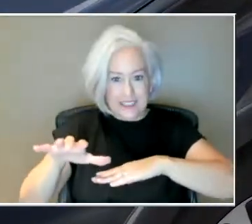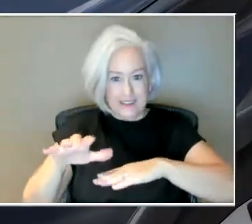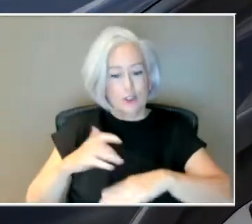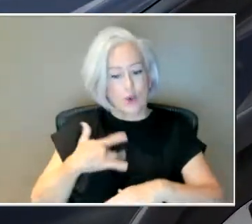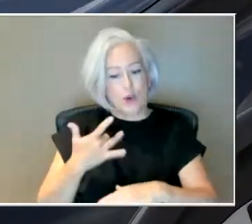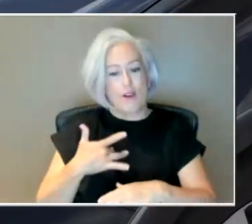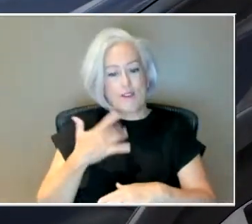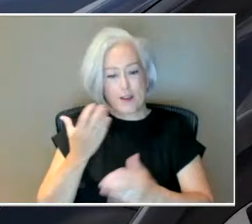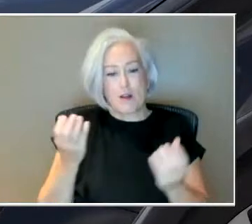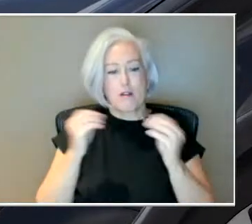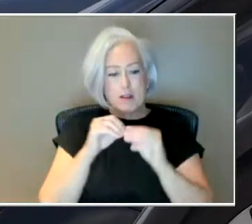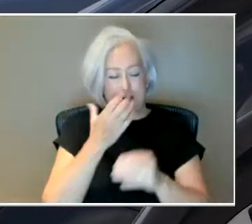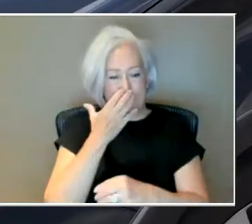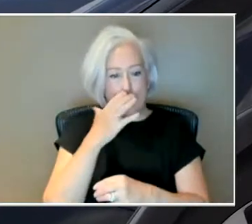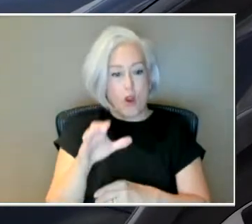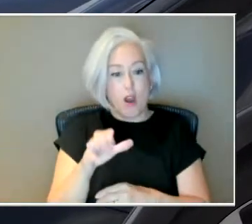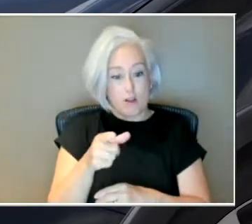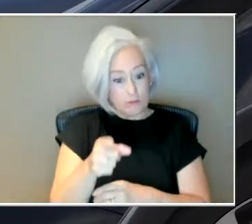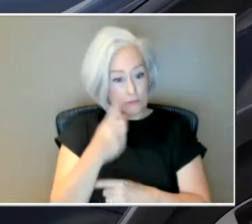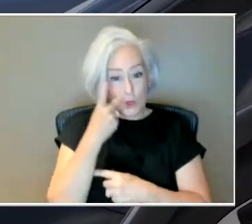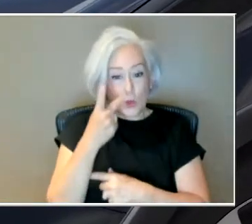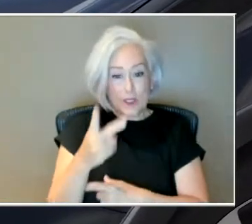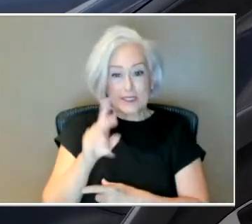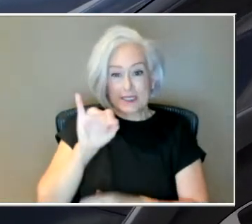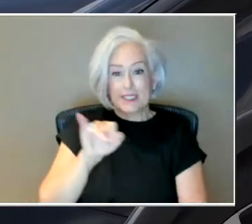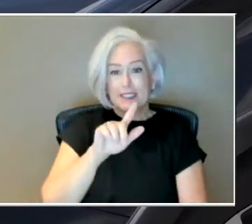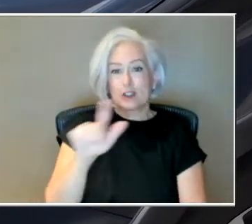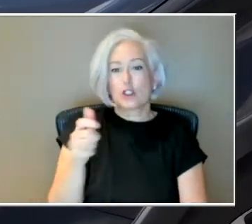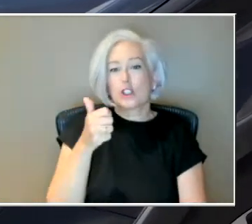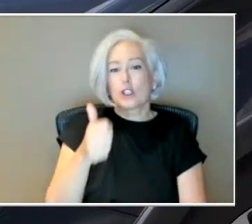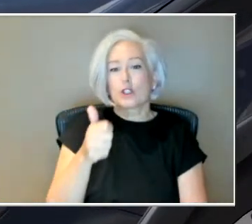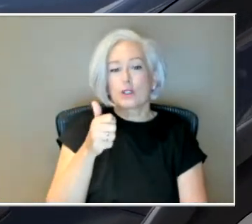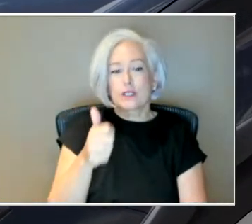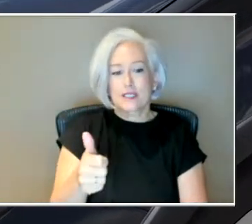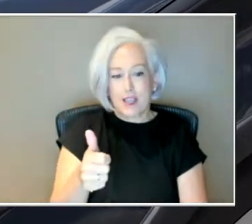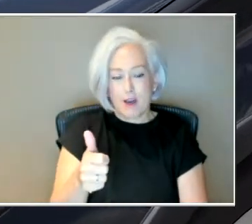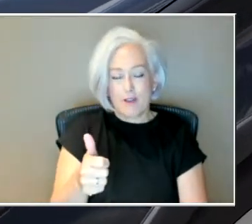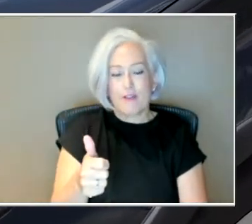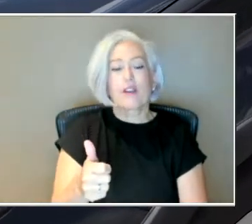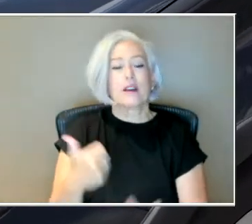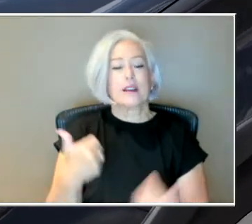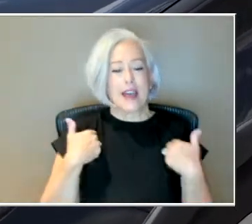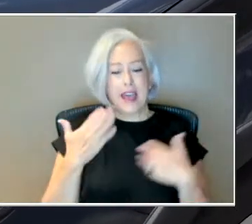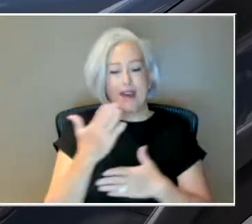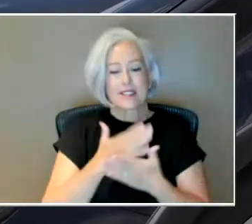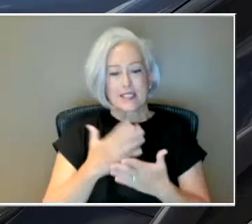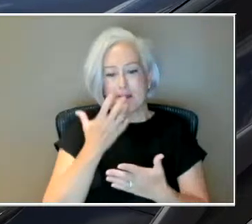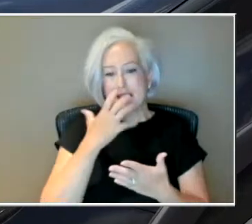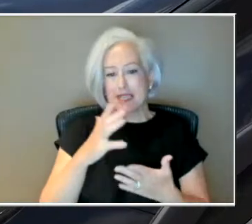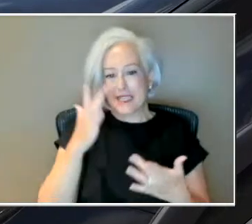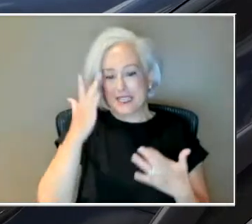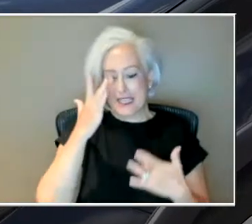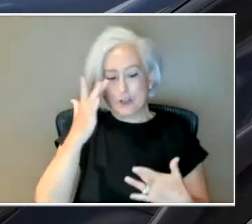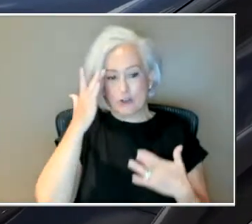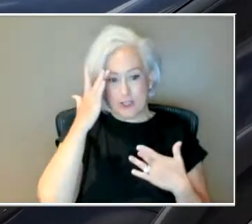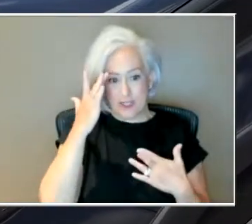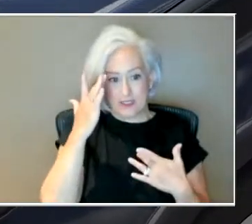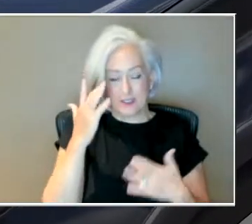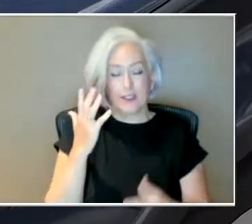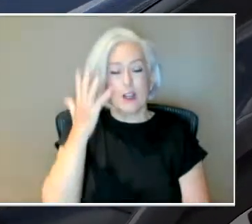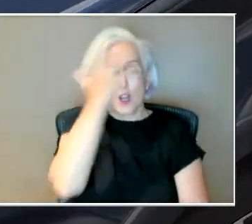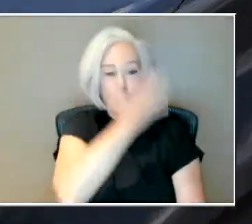start to see that Jill is experiencing some stages of heat illness. You can see she's a little bit more flushed. Those are going to be the